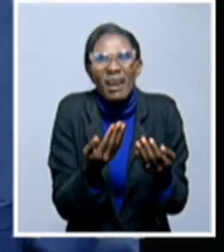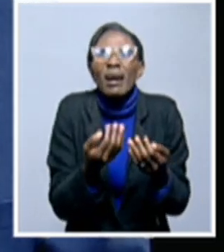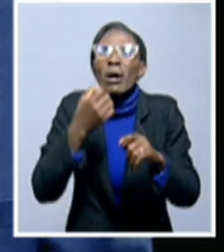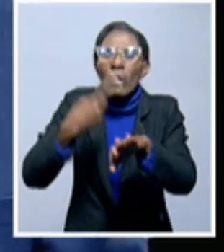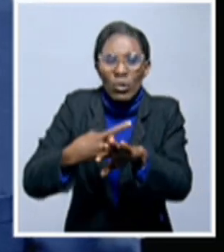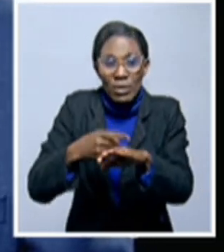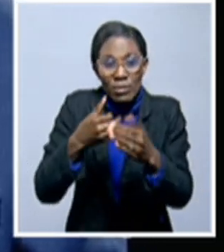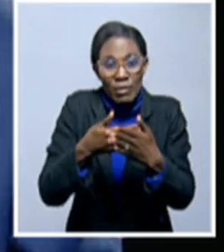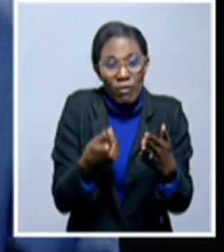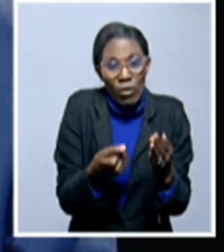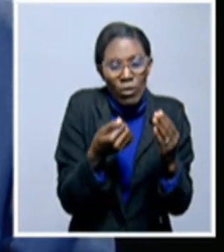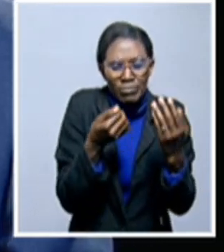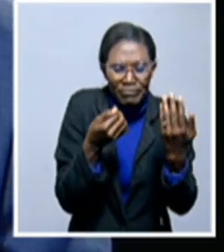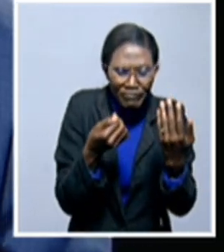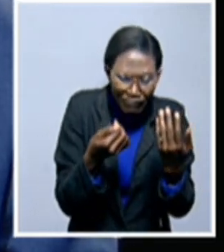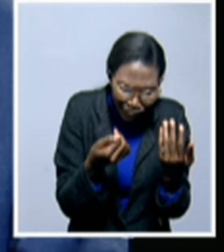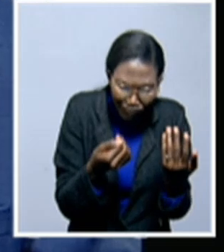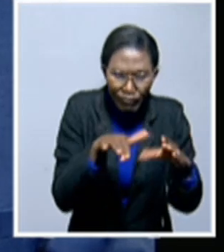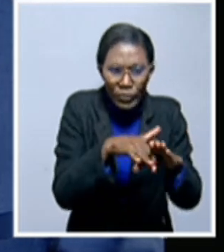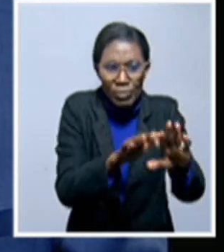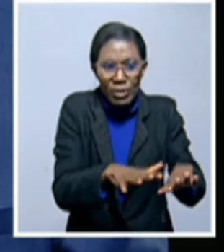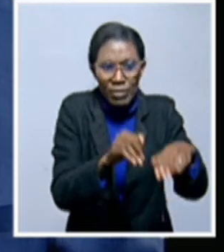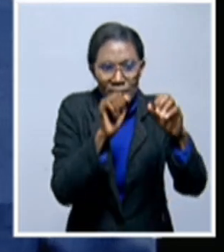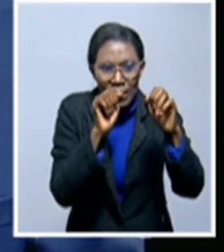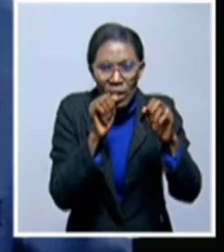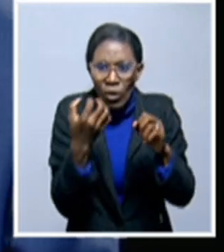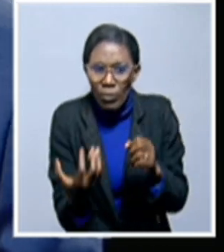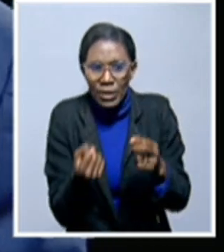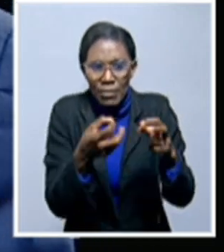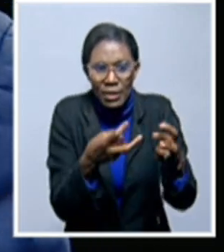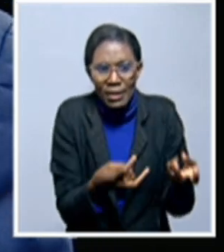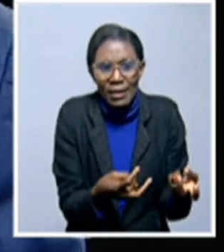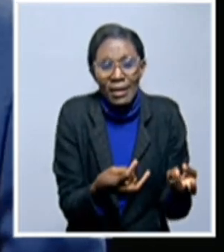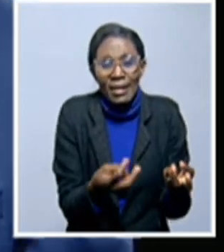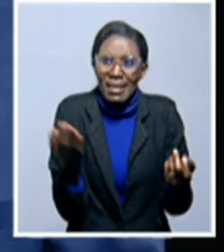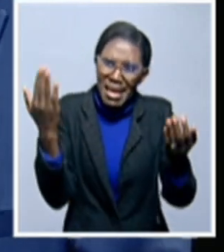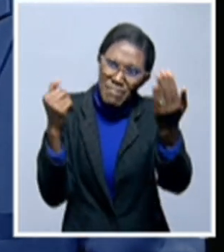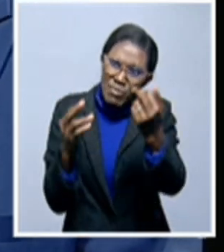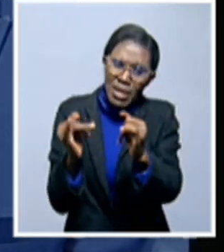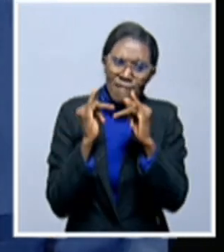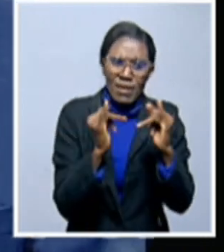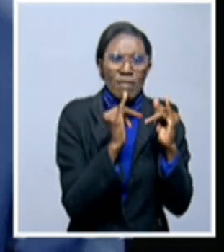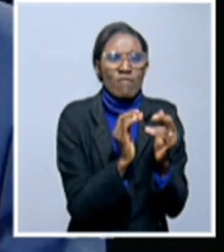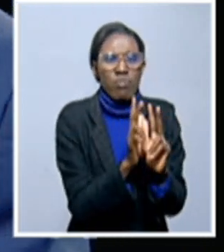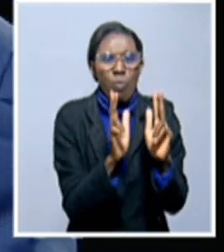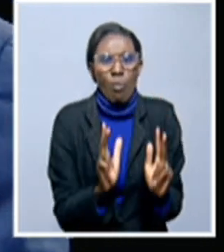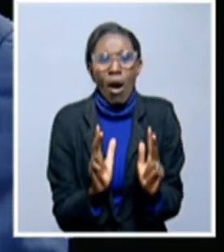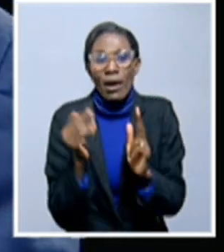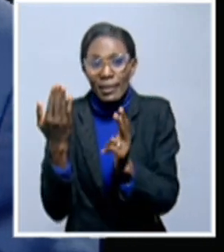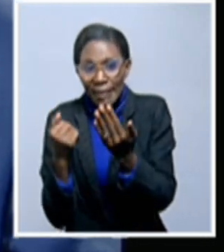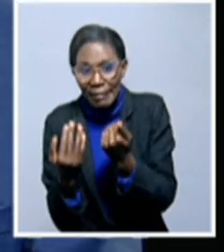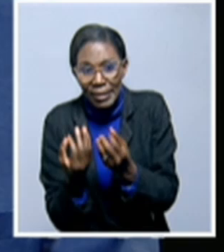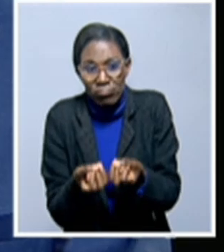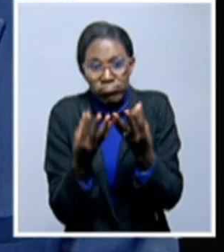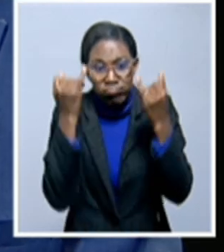engagement with members of Parliament are engaging with the general public, not just necessarily the leaders or the